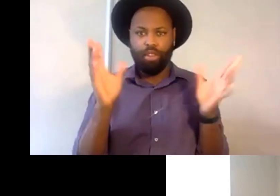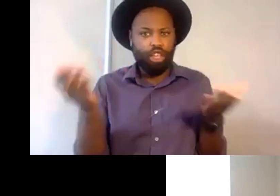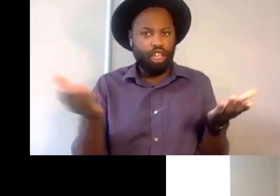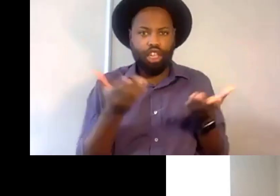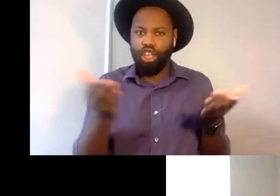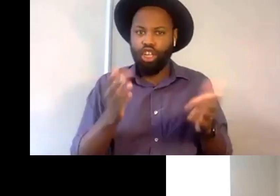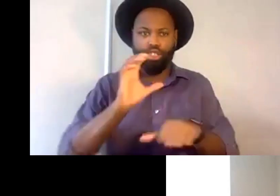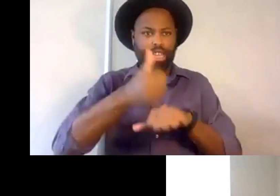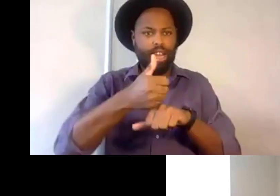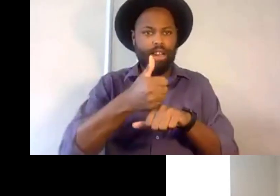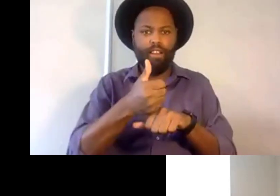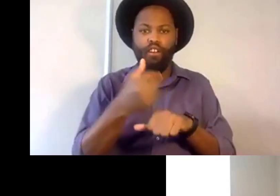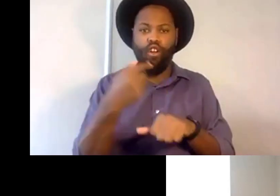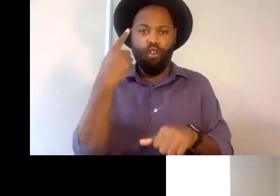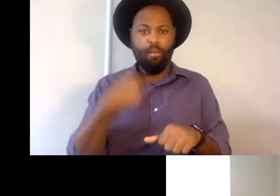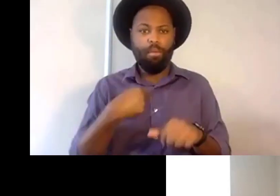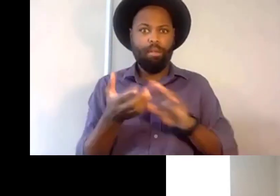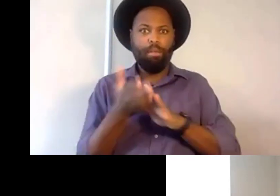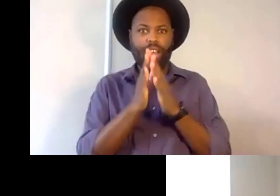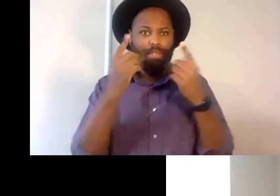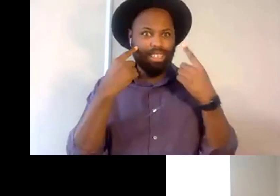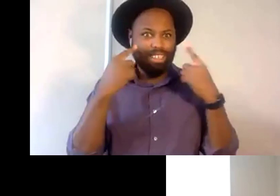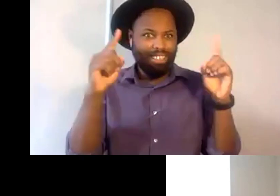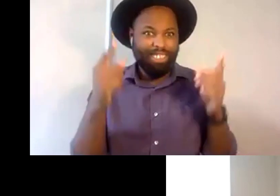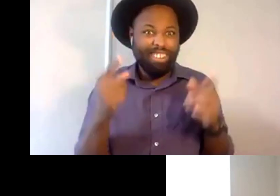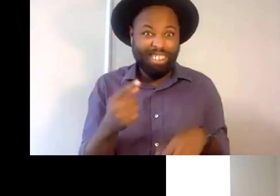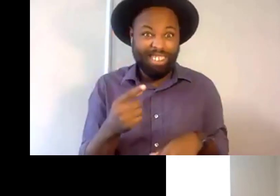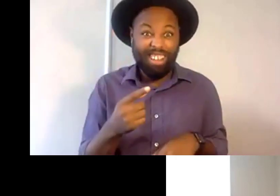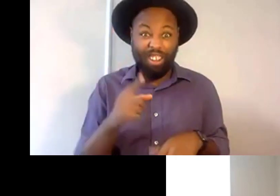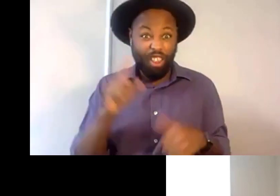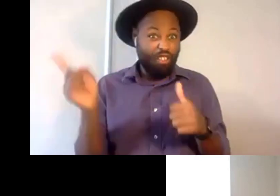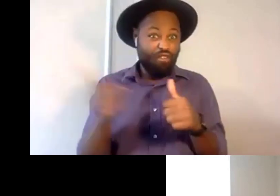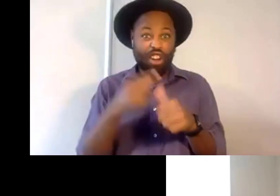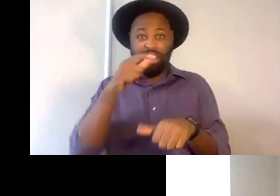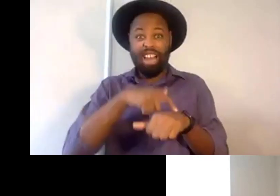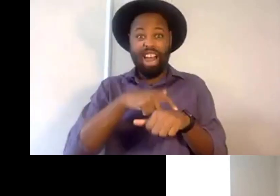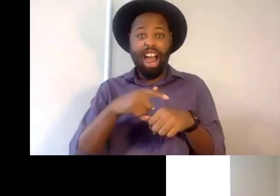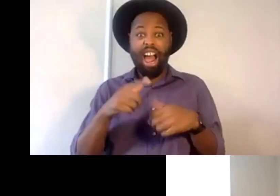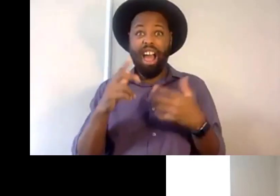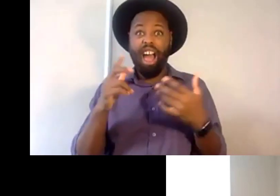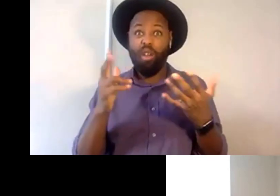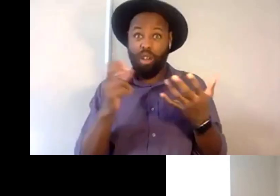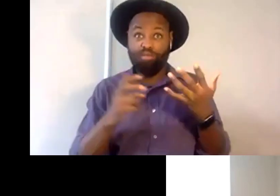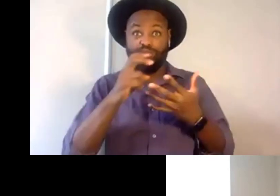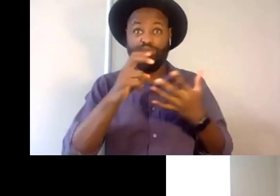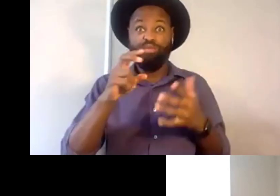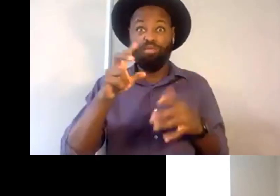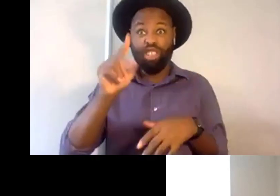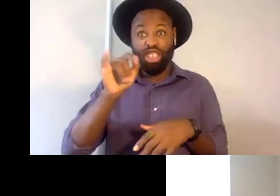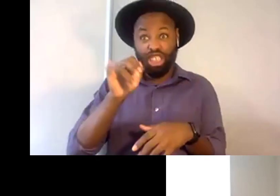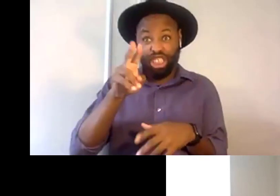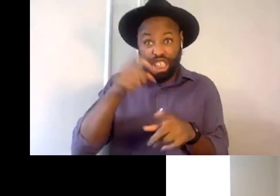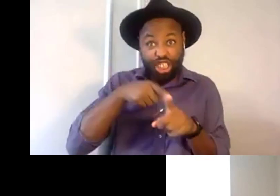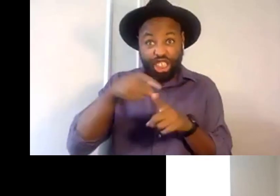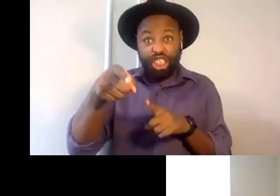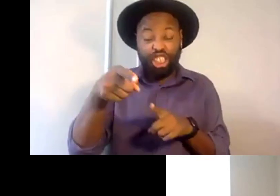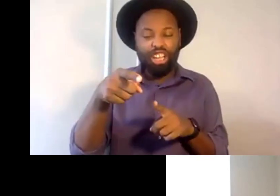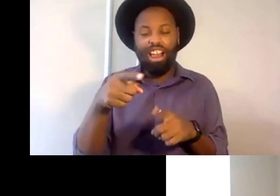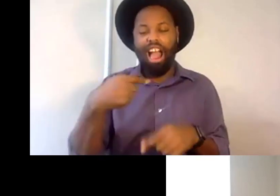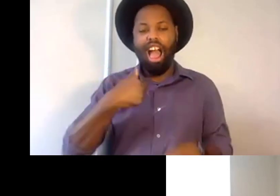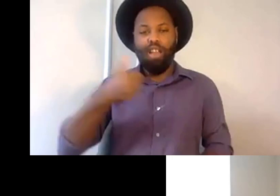be successful. And as a matter of fact, the first time I went up for tenure and promotion, I was denied.